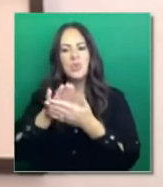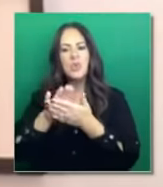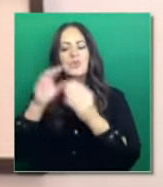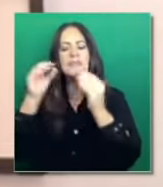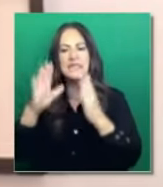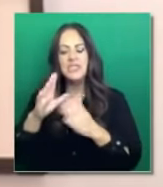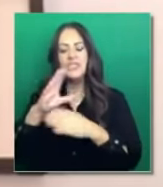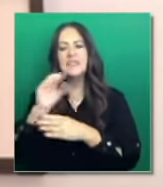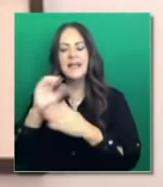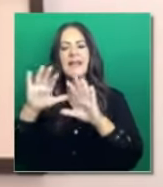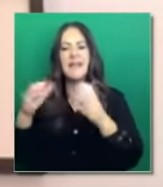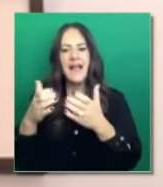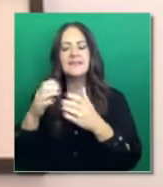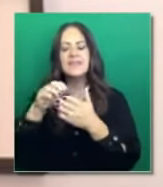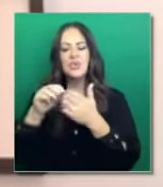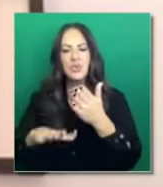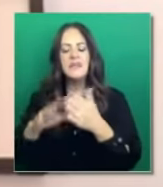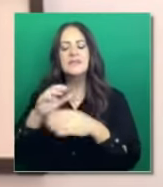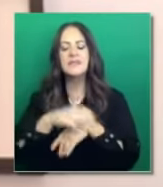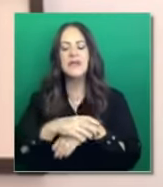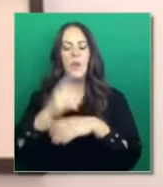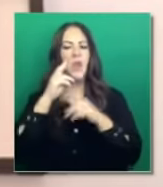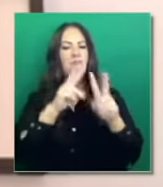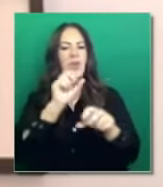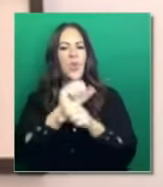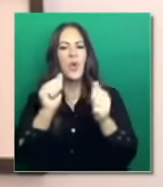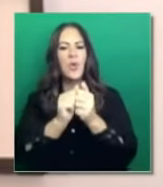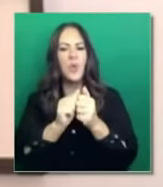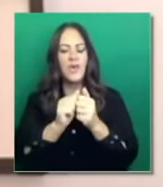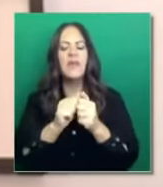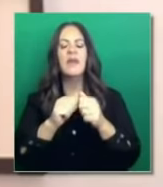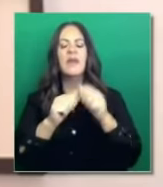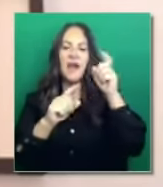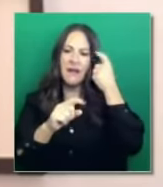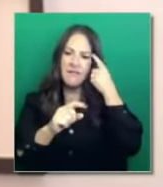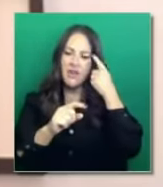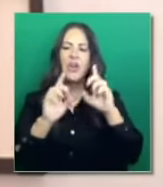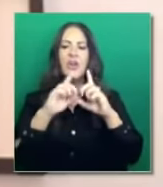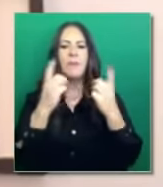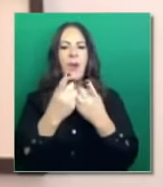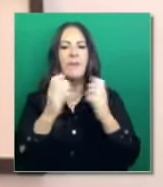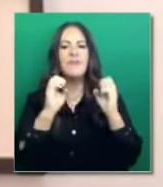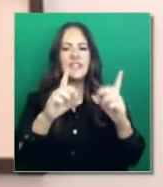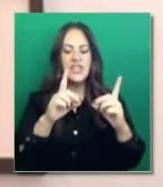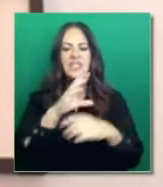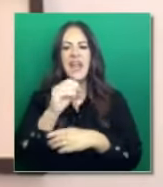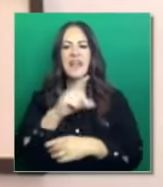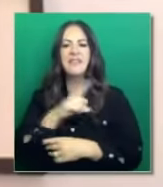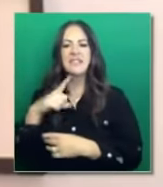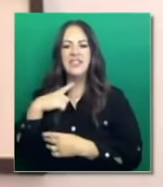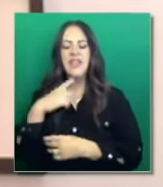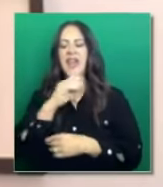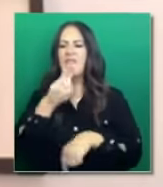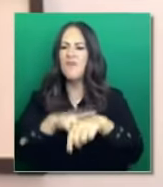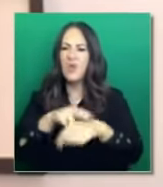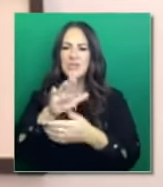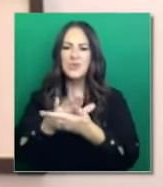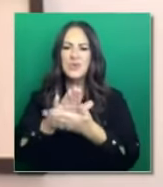to working closely with the governor, the State Board of Education, the Department of Public Health, and the legislature, and of course our schools on how we move them